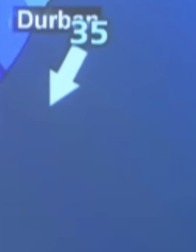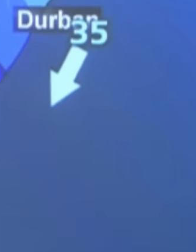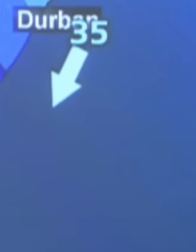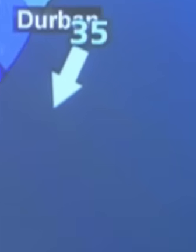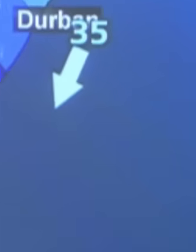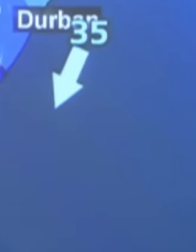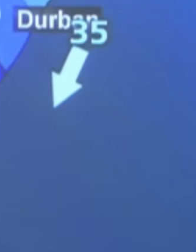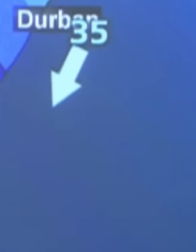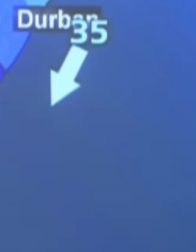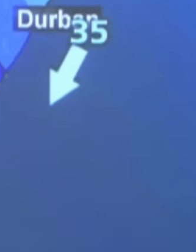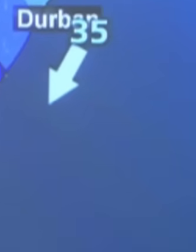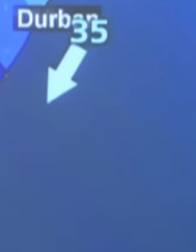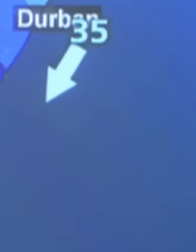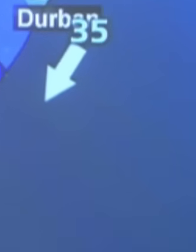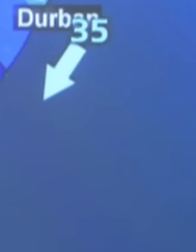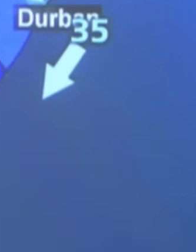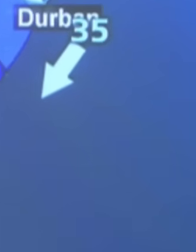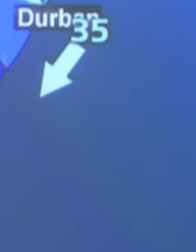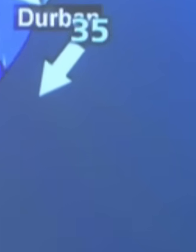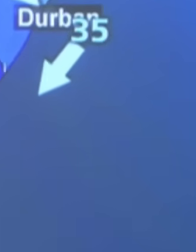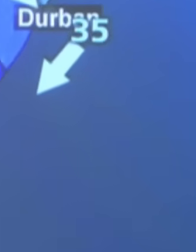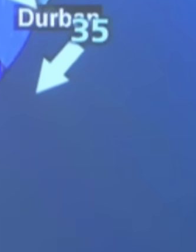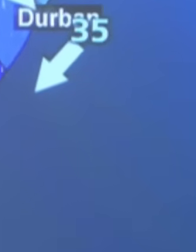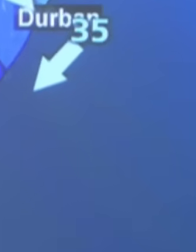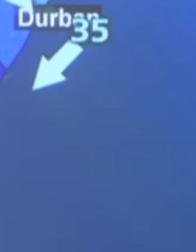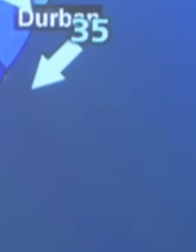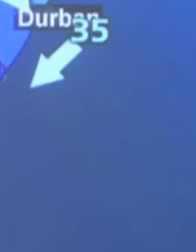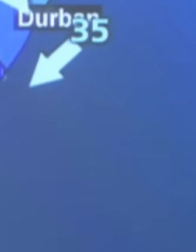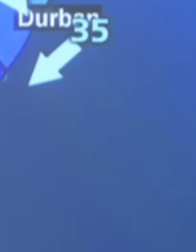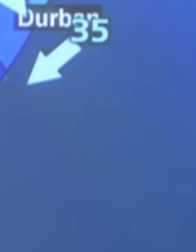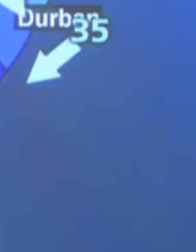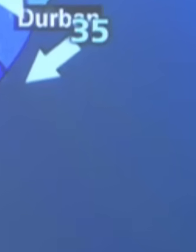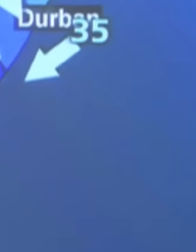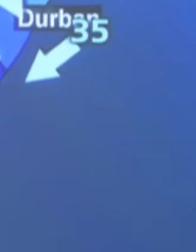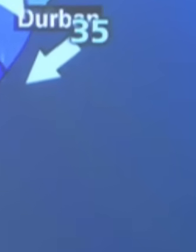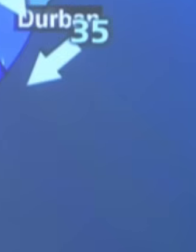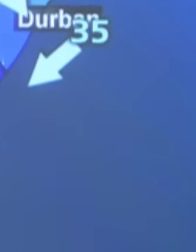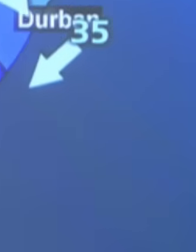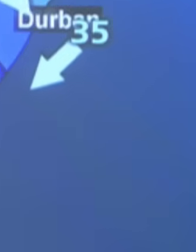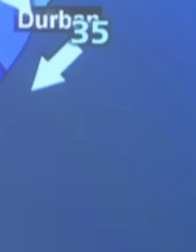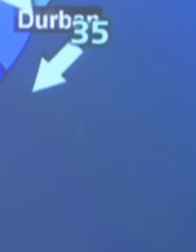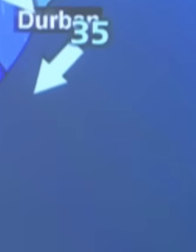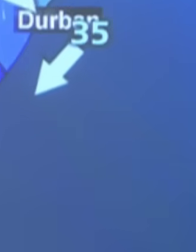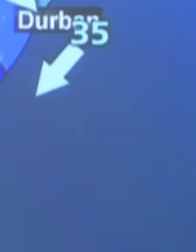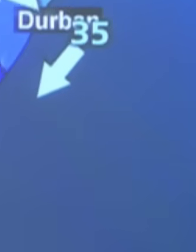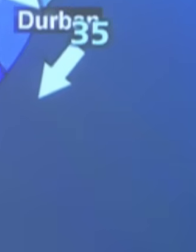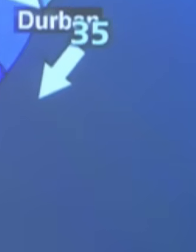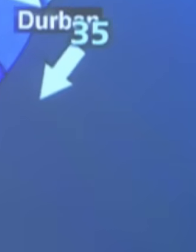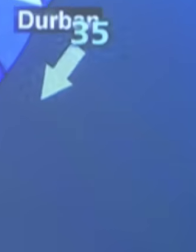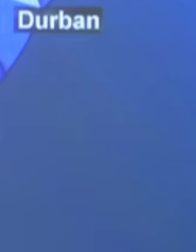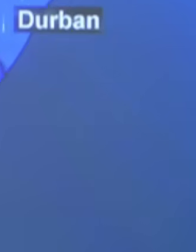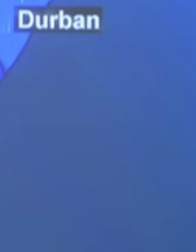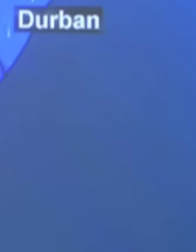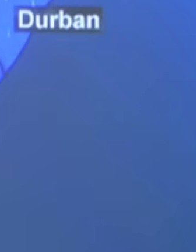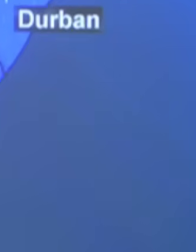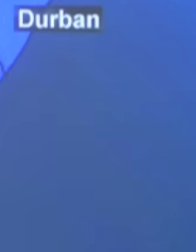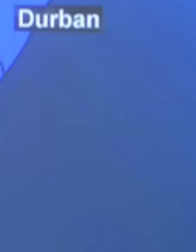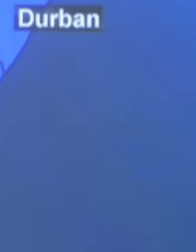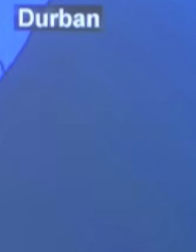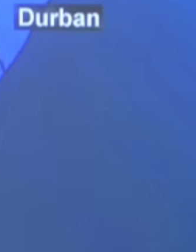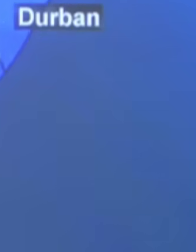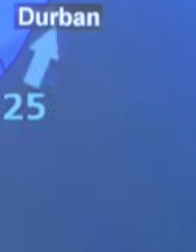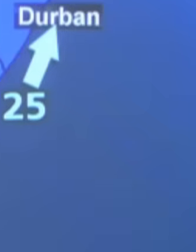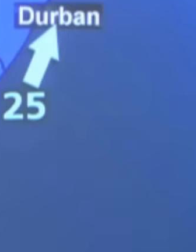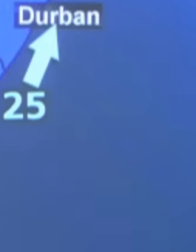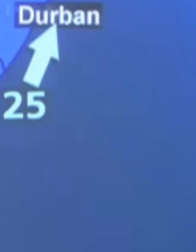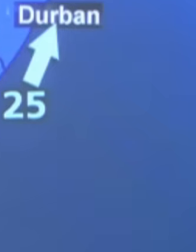kae ka thoko ho mabopo ho sontse o bana hala fela moya e saeng kae re shebela ka kapa bophirima o tla jwala ka kapa le bua ha dipula tse bletse lo sana hlokomele hore pula tse